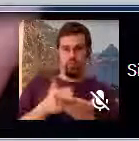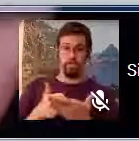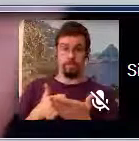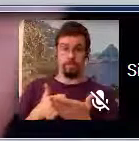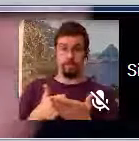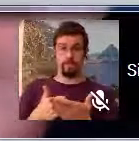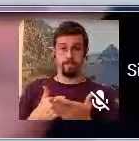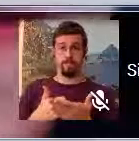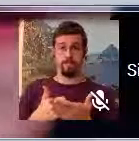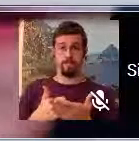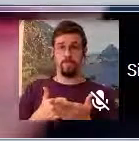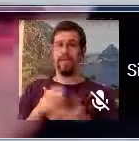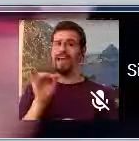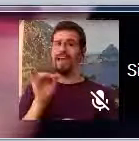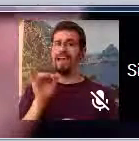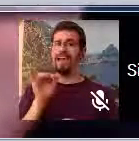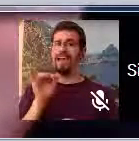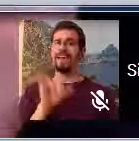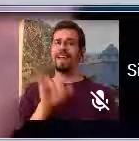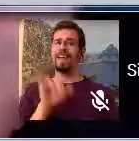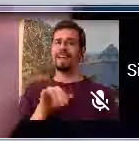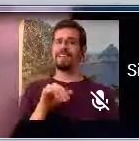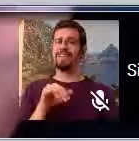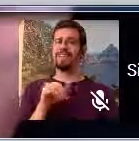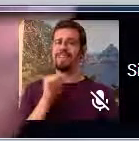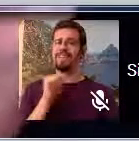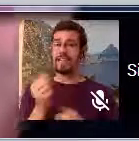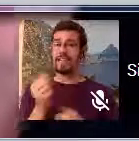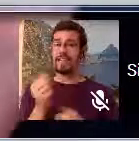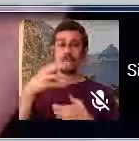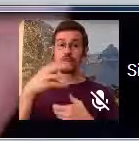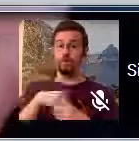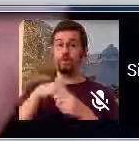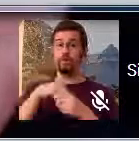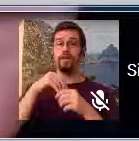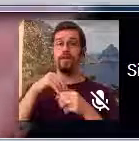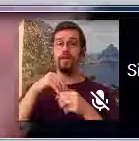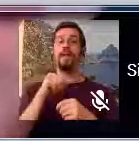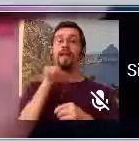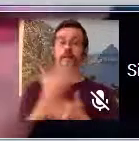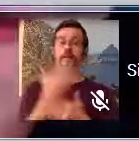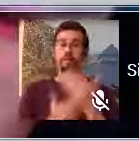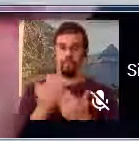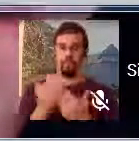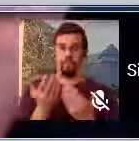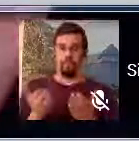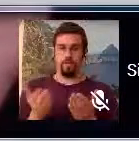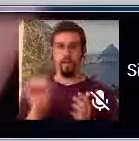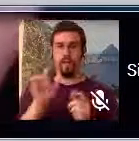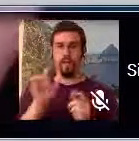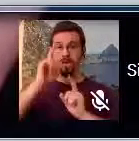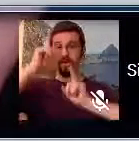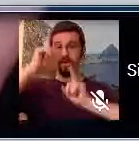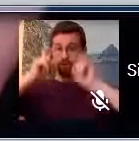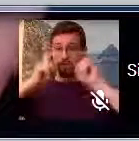not include non-manual components like facial expressions and body